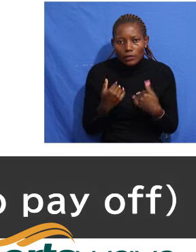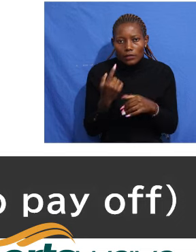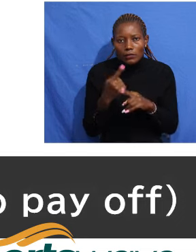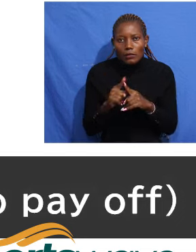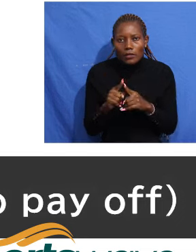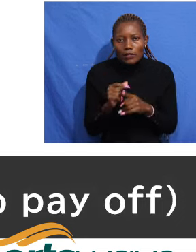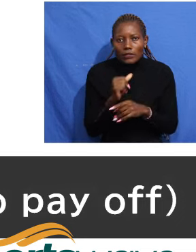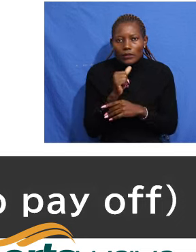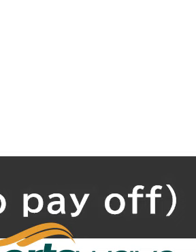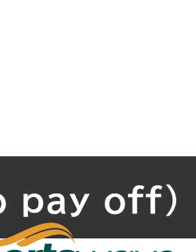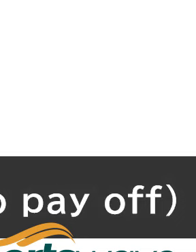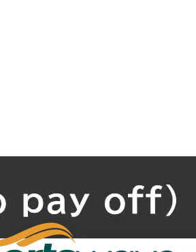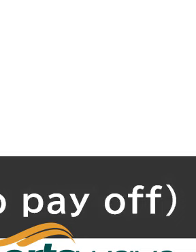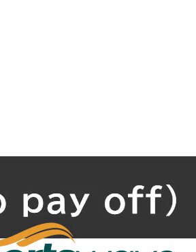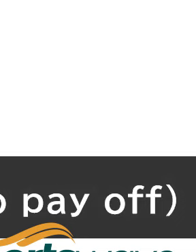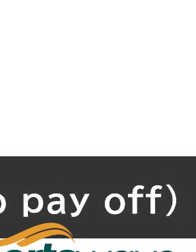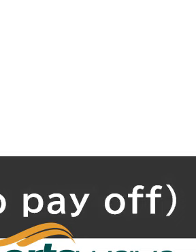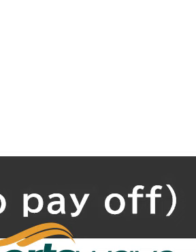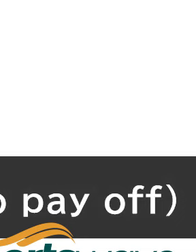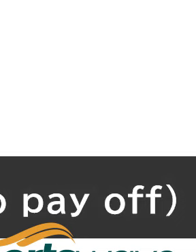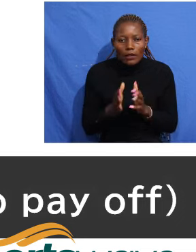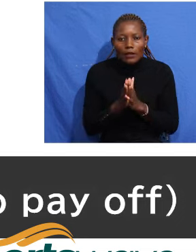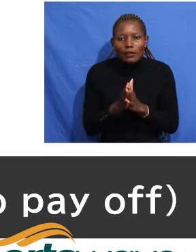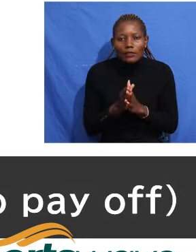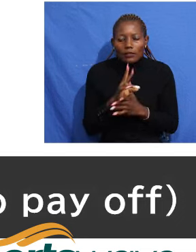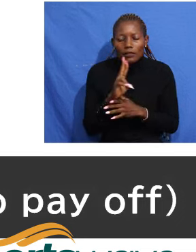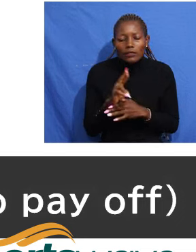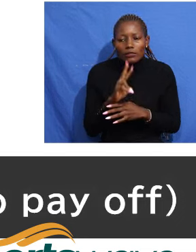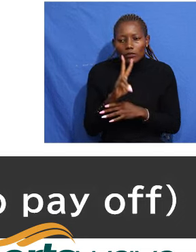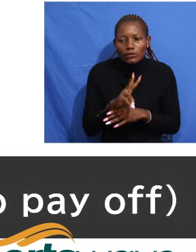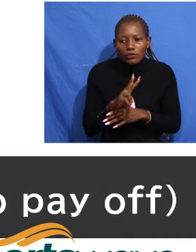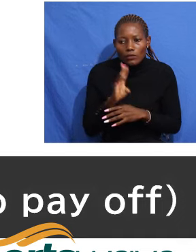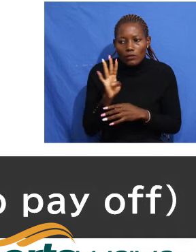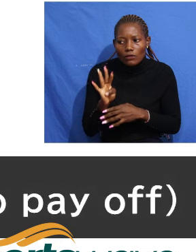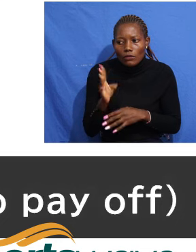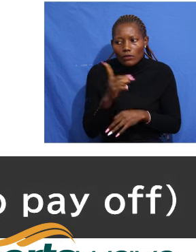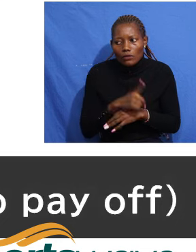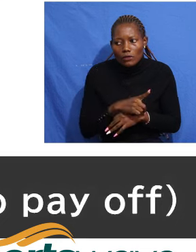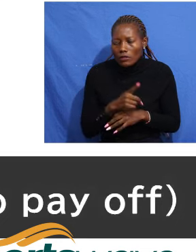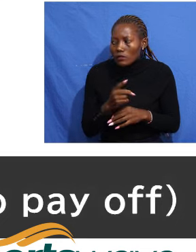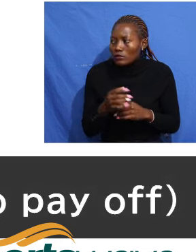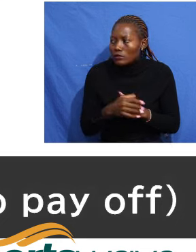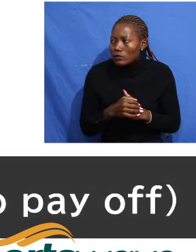were not aware of it. And it took 3 to 4 days to pay off.